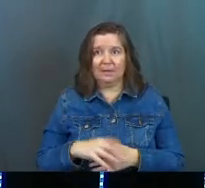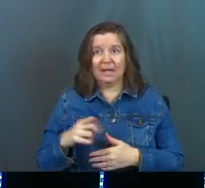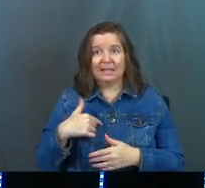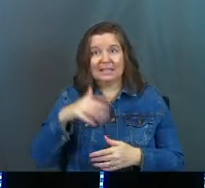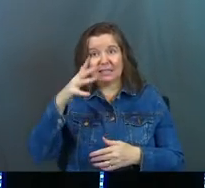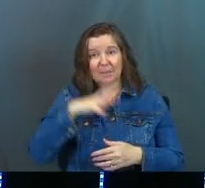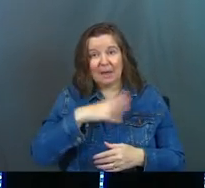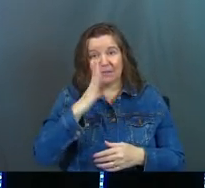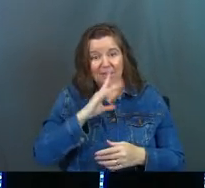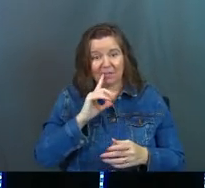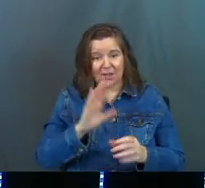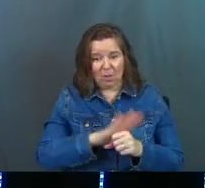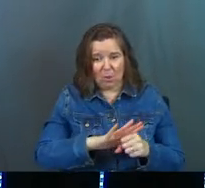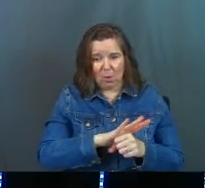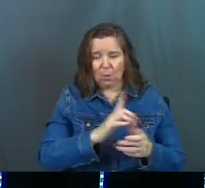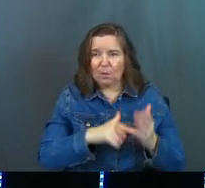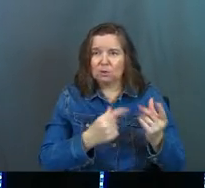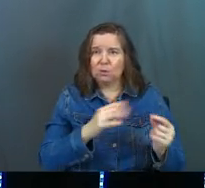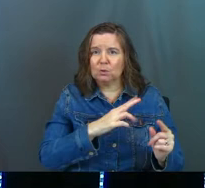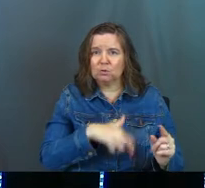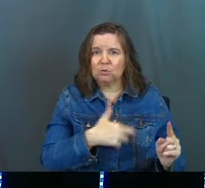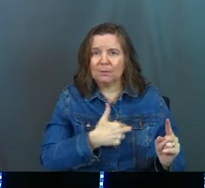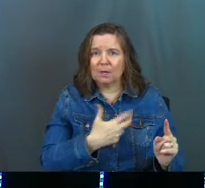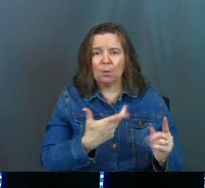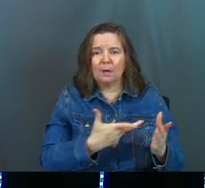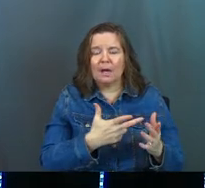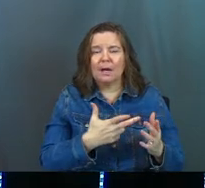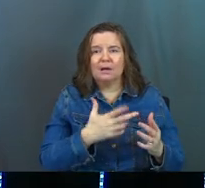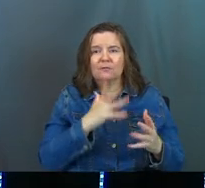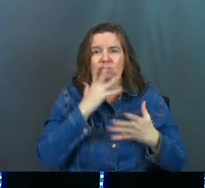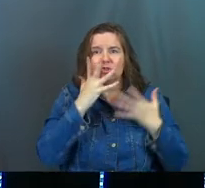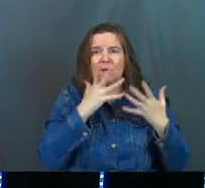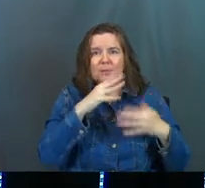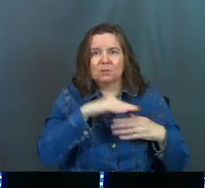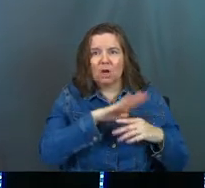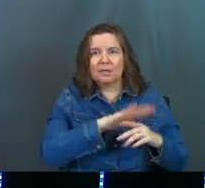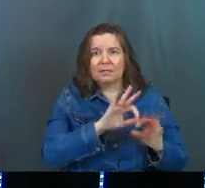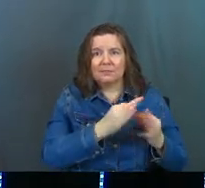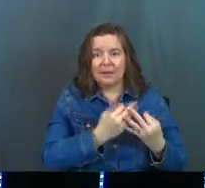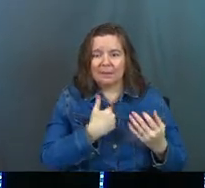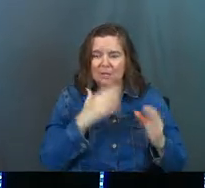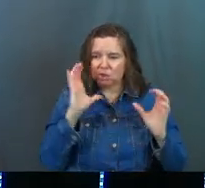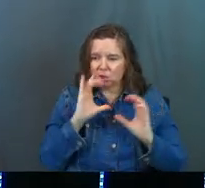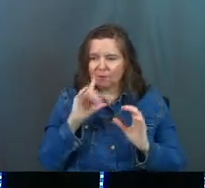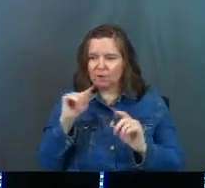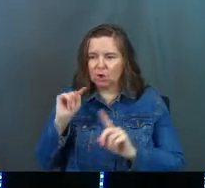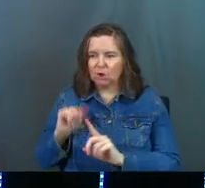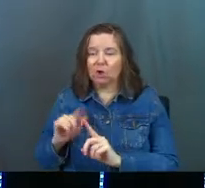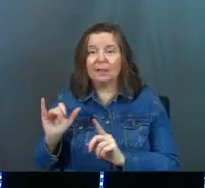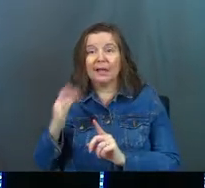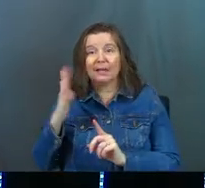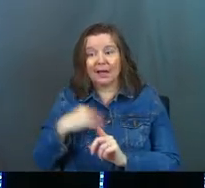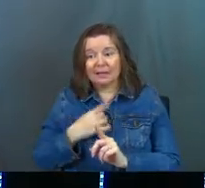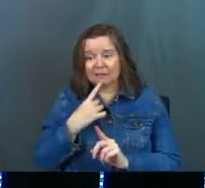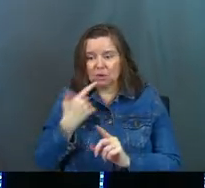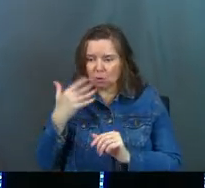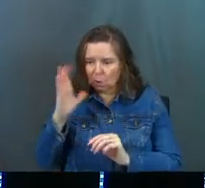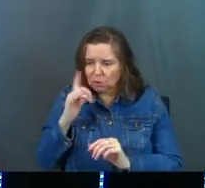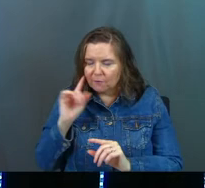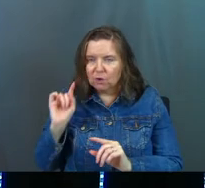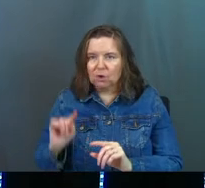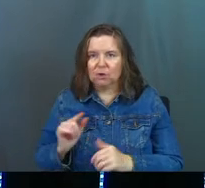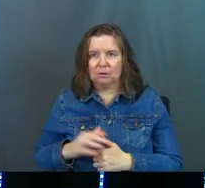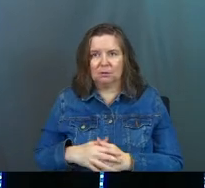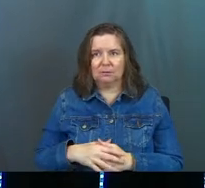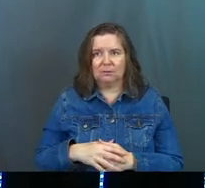And he's the man of God there locally. What's this doing to his reputation? What kind of shame is on his family? And he's searching for her. Like God said, go search for